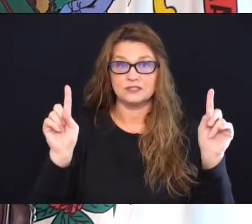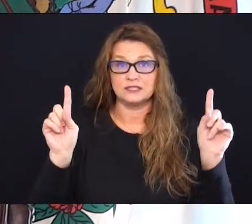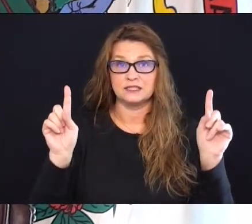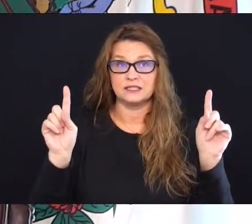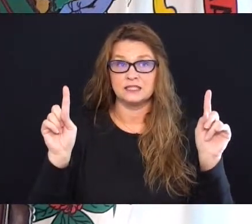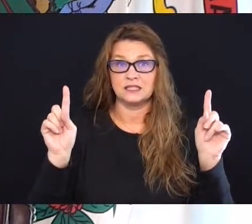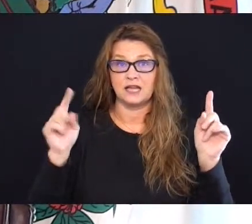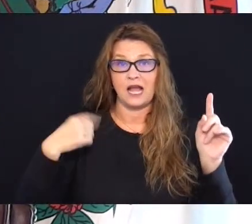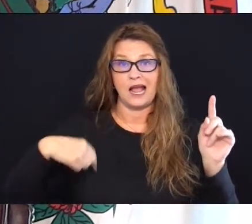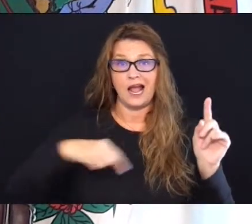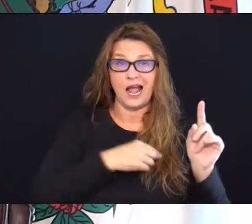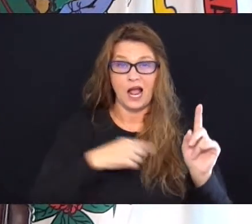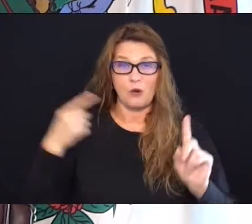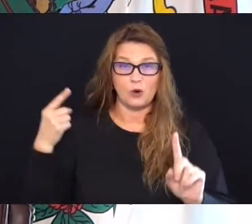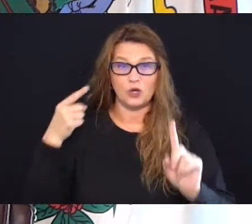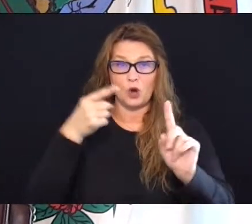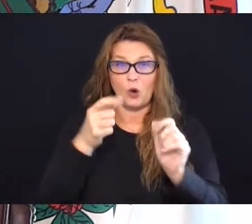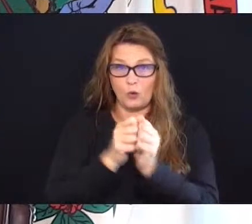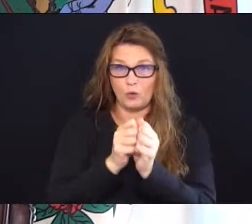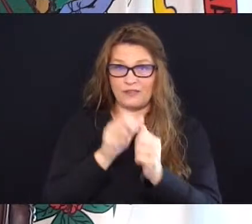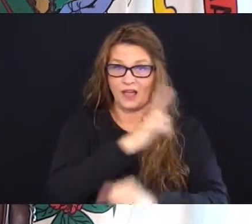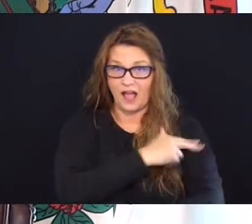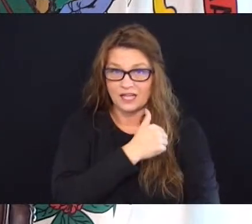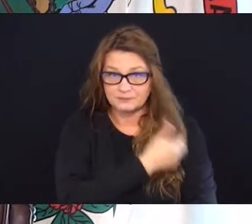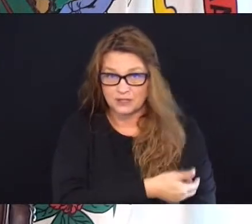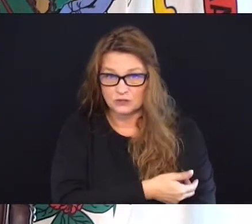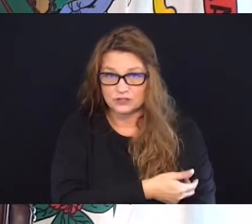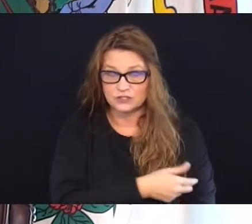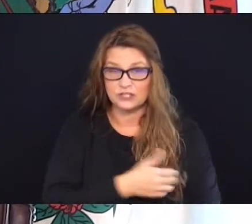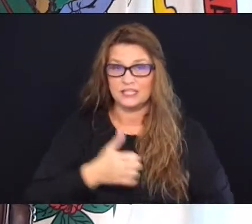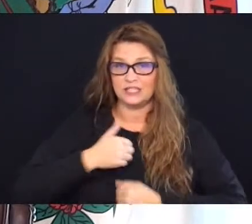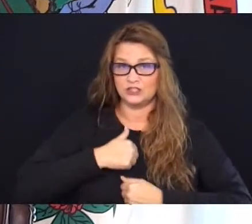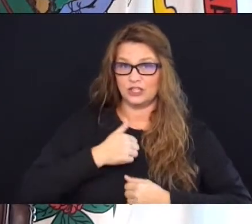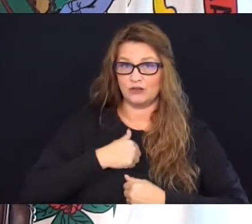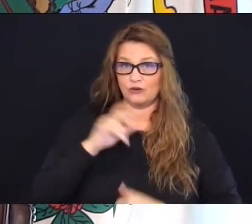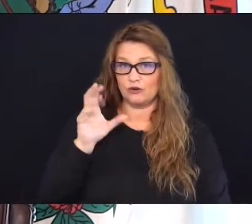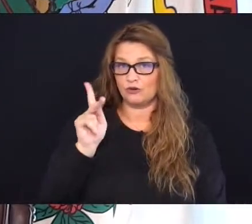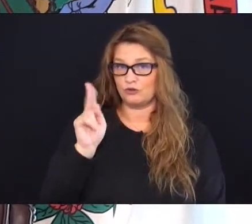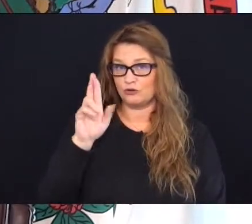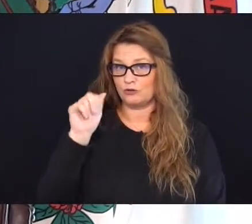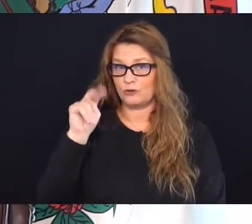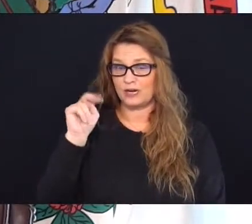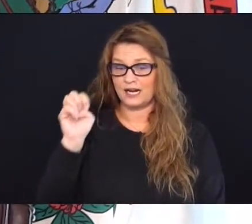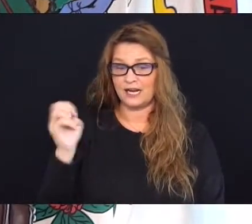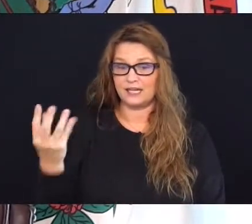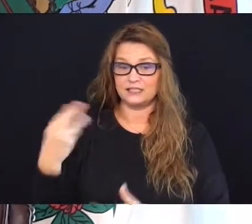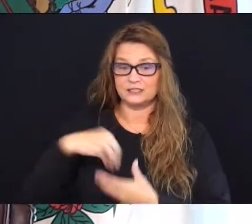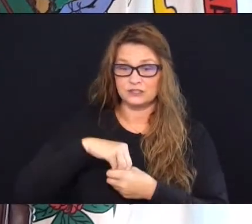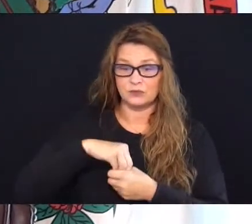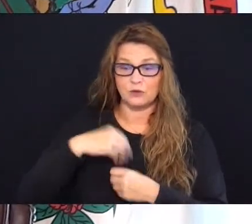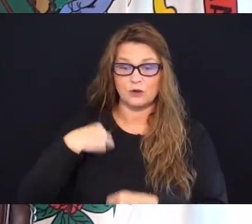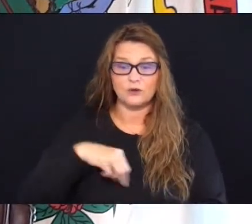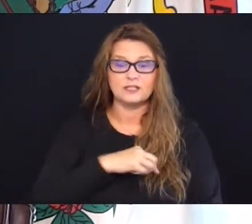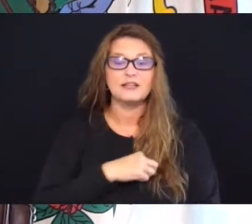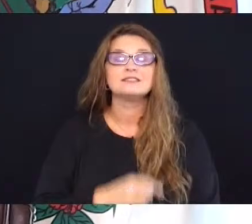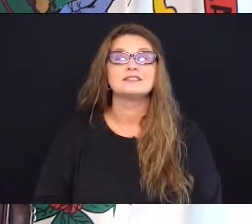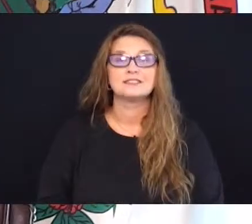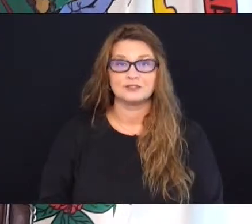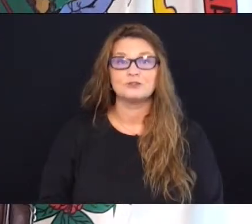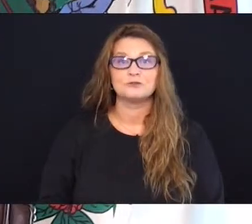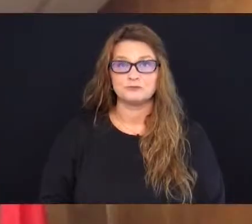the mission with our hospitals. And so, General, if you could come on and talk, we would love to have you.